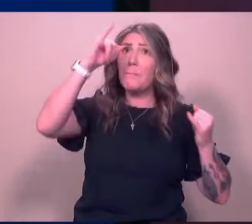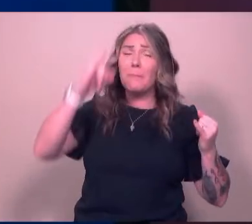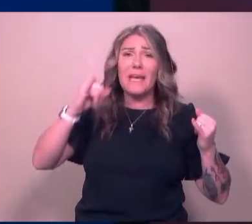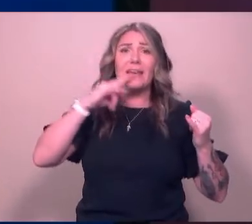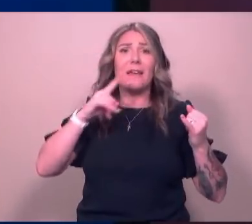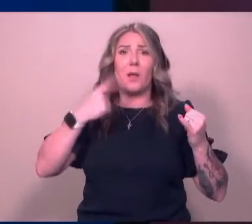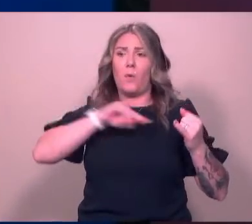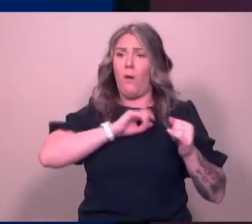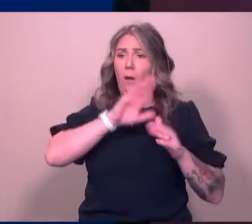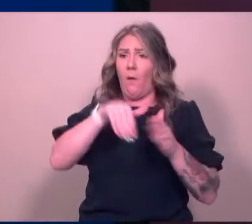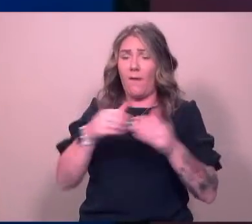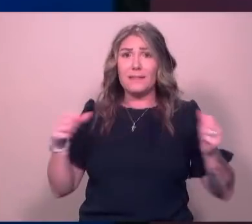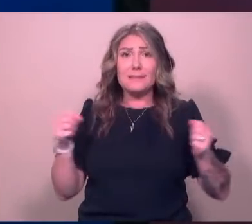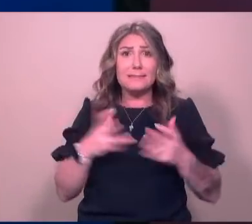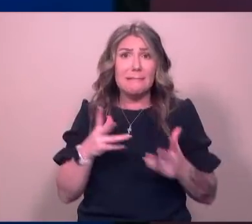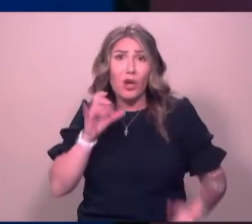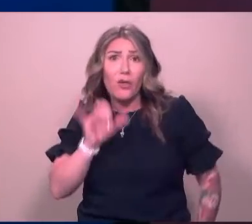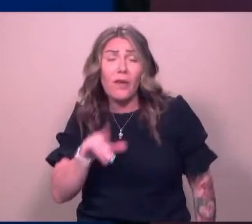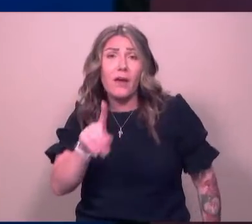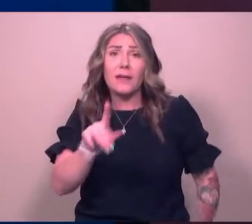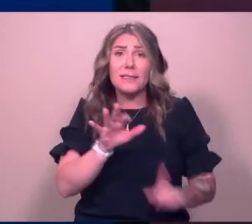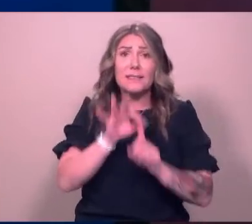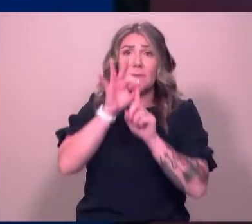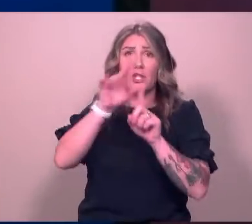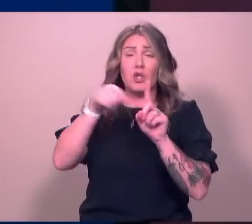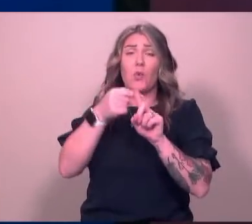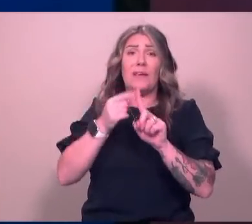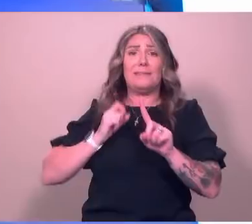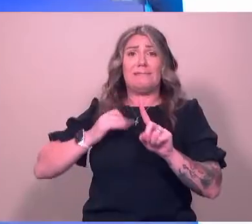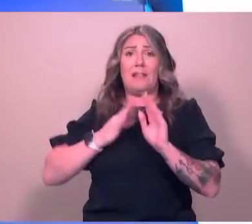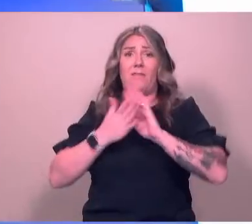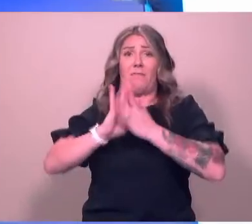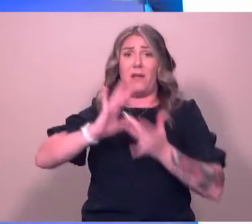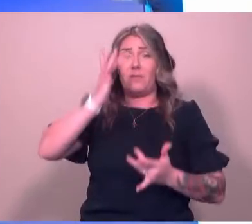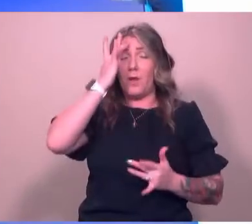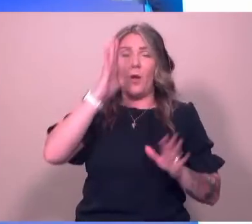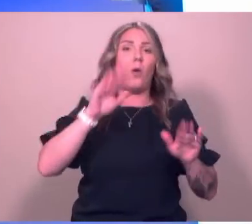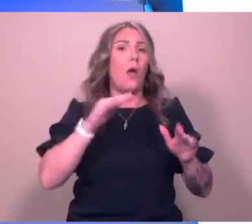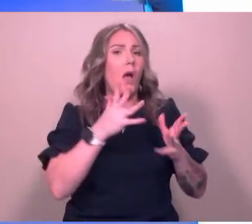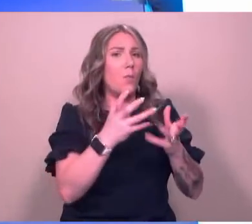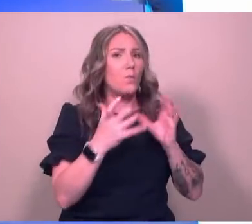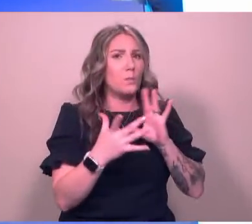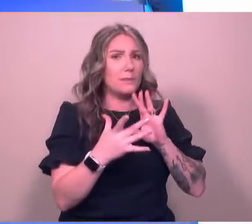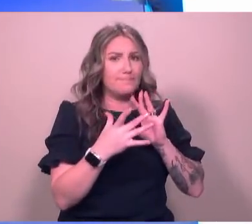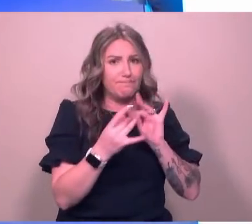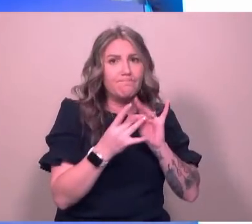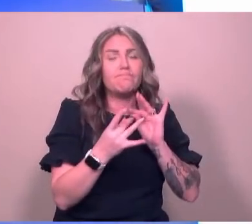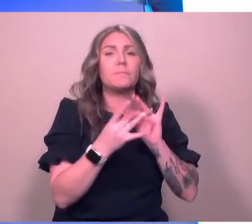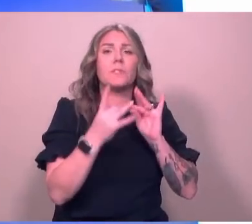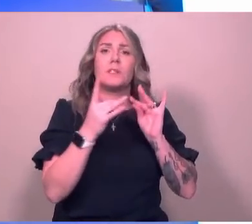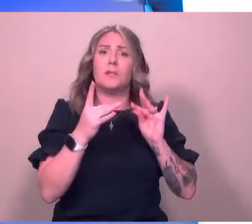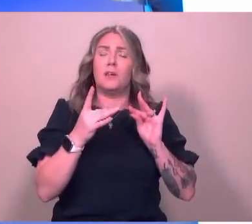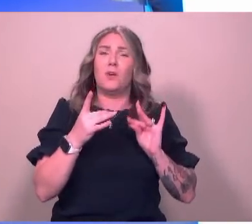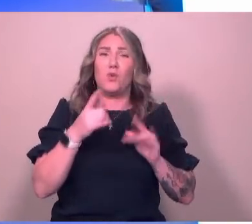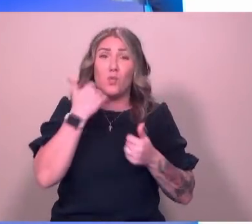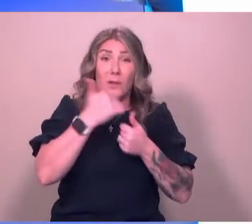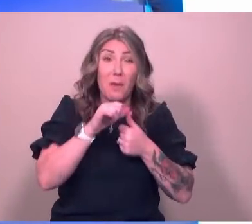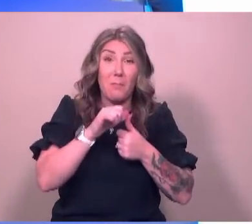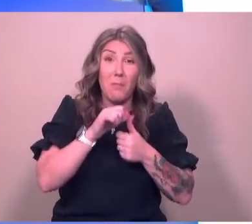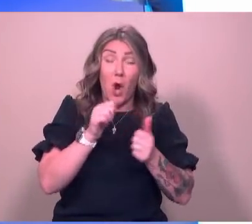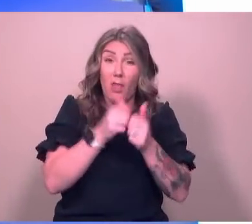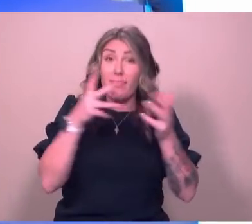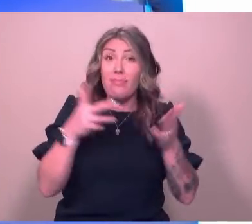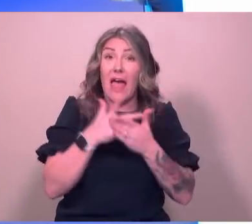all scared about that, especially as our staff gets sick. Yeah, and I'd like to certainly echo what Dr. Adiga says. I mean, remember, a lot of those